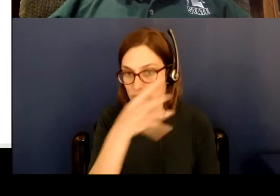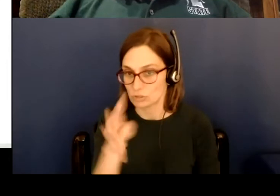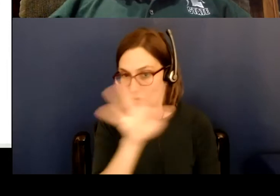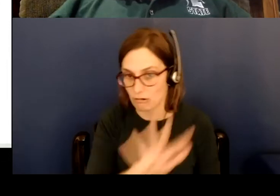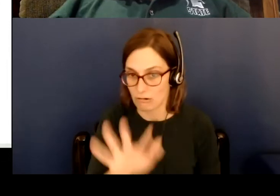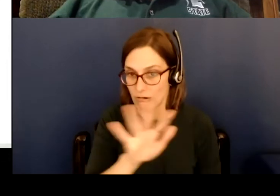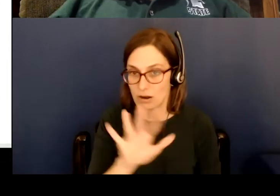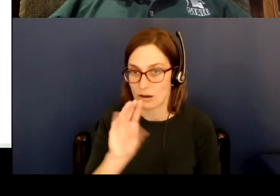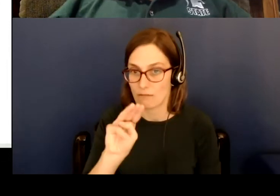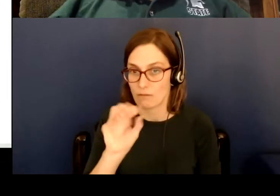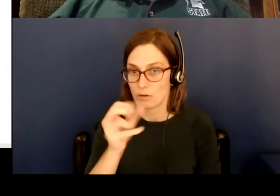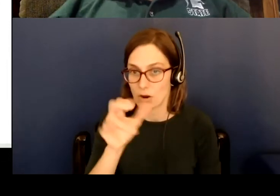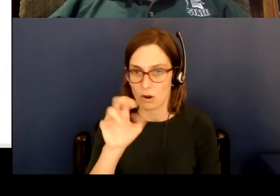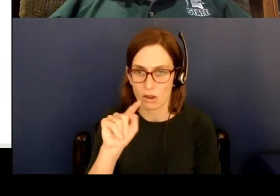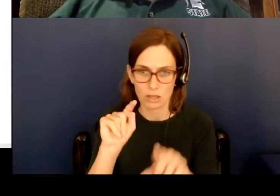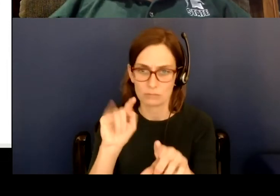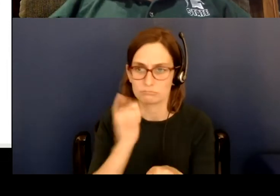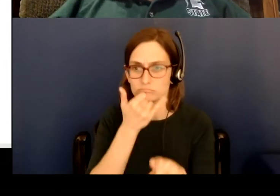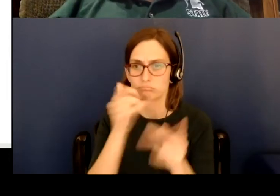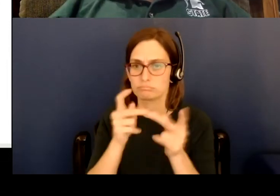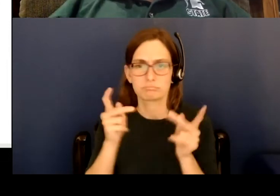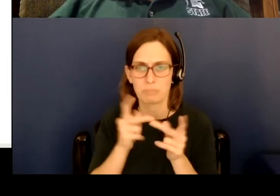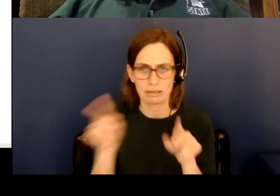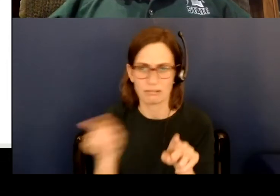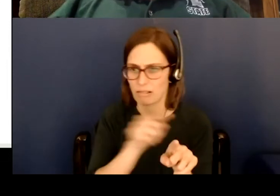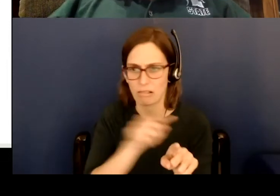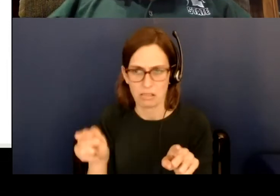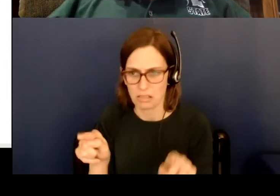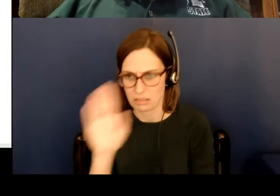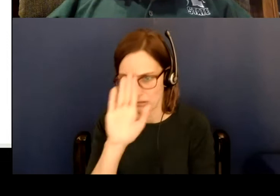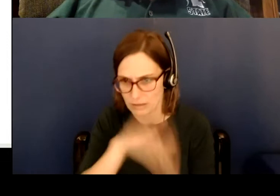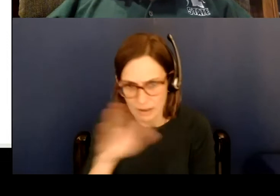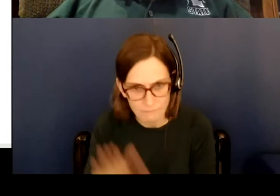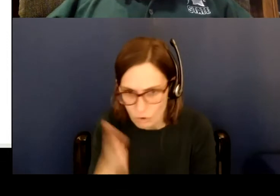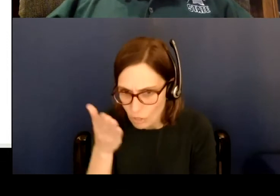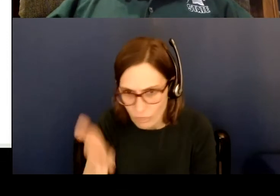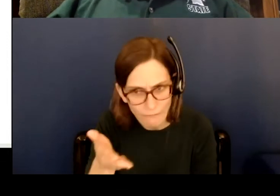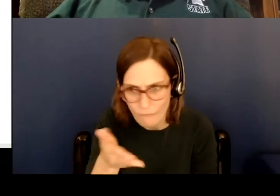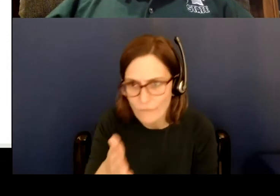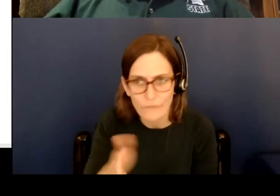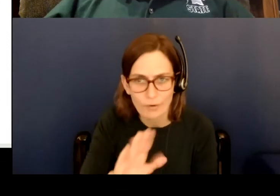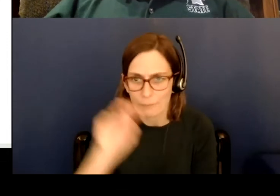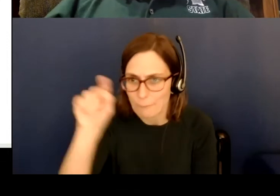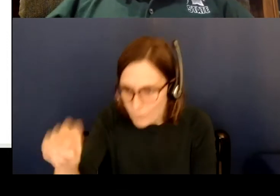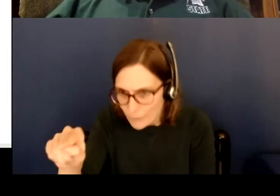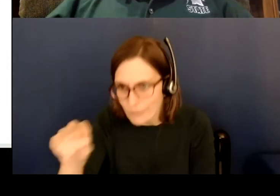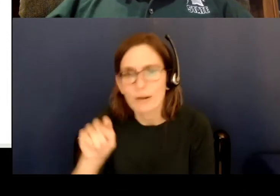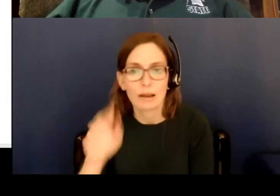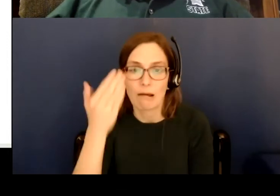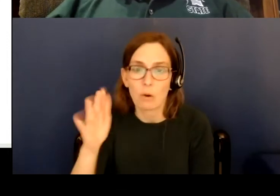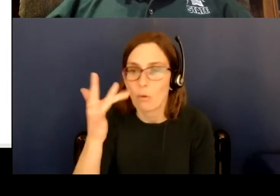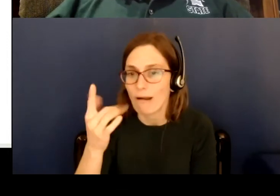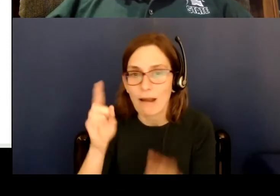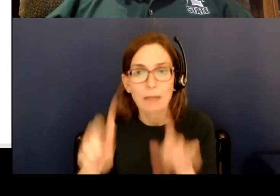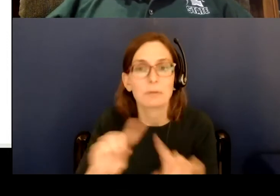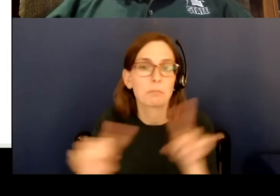has Fomalhaut in a ridiculous position. It is nowhere near there. And I don't know how these things happen, but 1 out of every